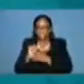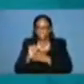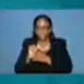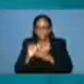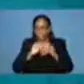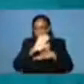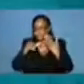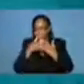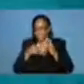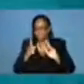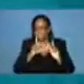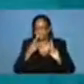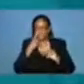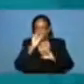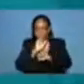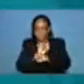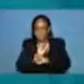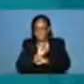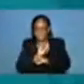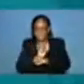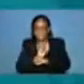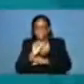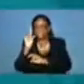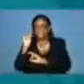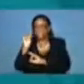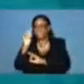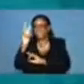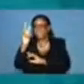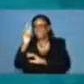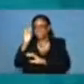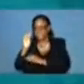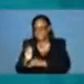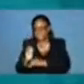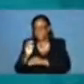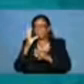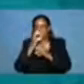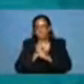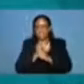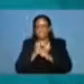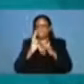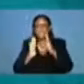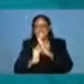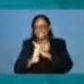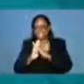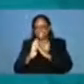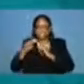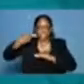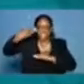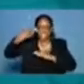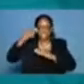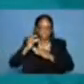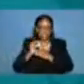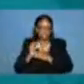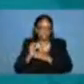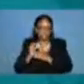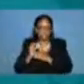219,465 persons in the labor force, 26% had obtained a bachelor's degree or higher, while